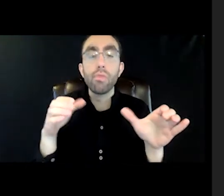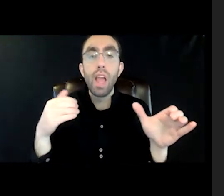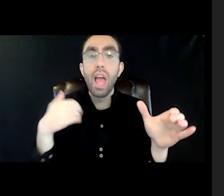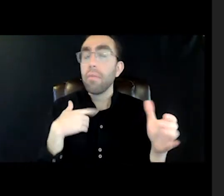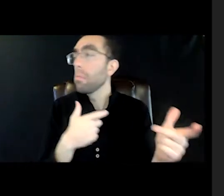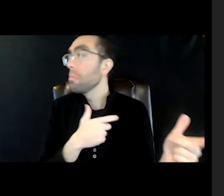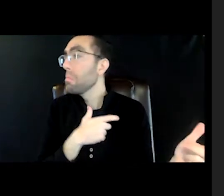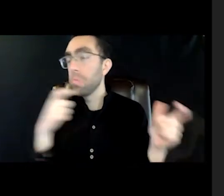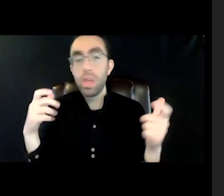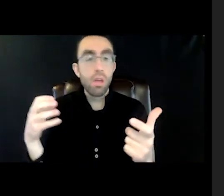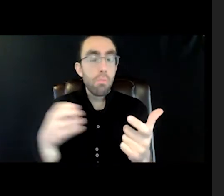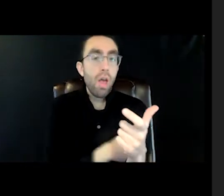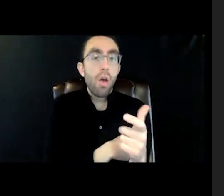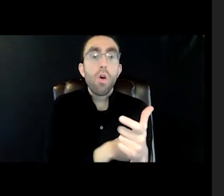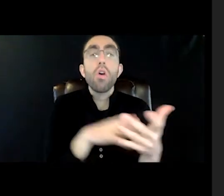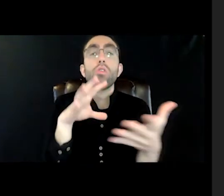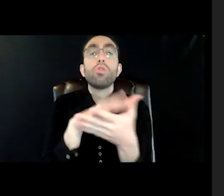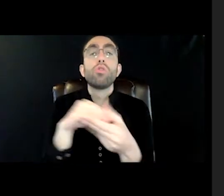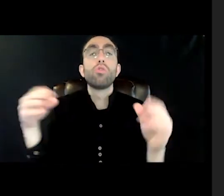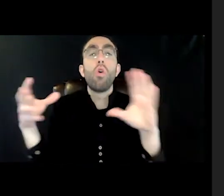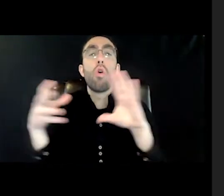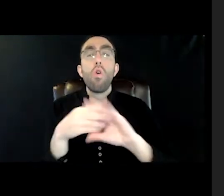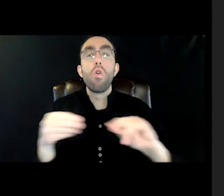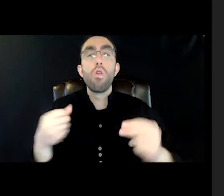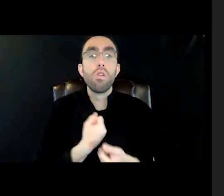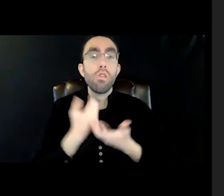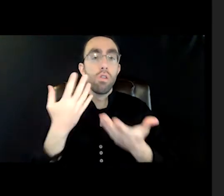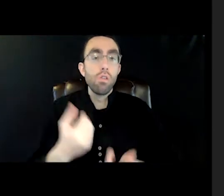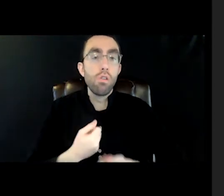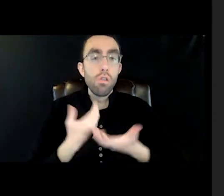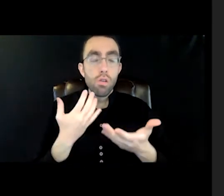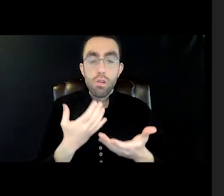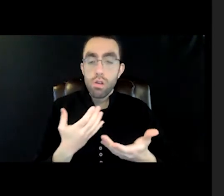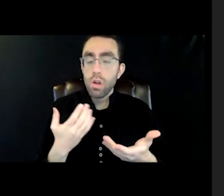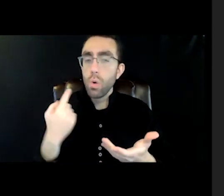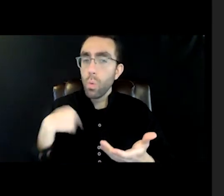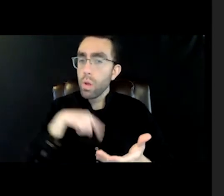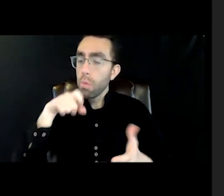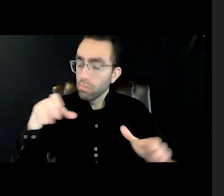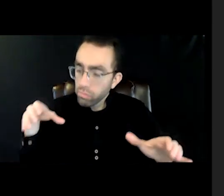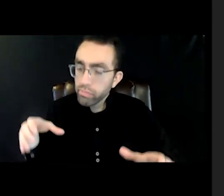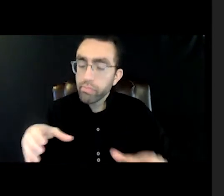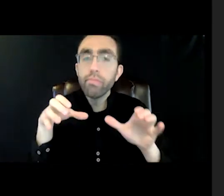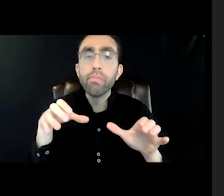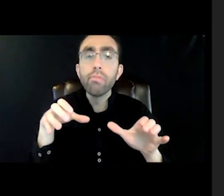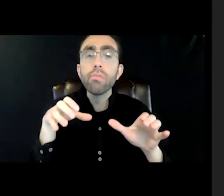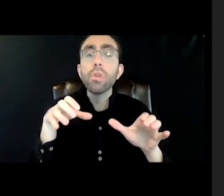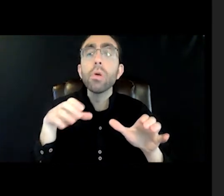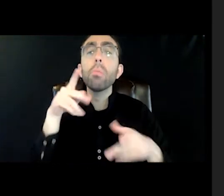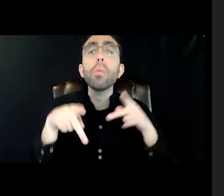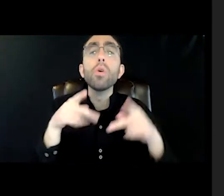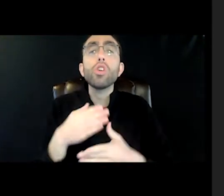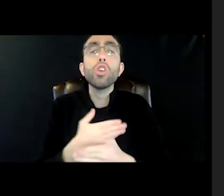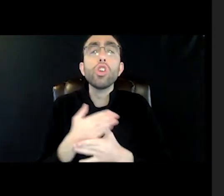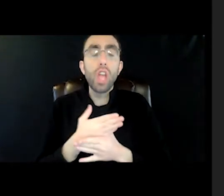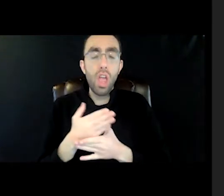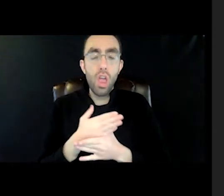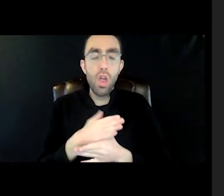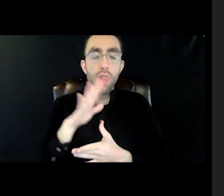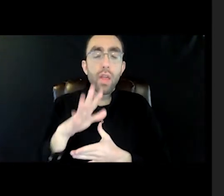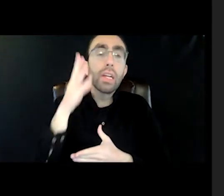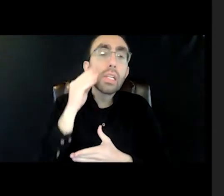collective storytelling and cultivating a culture of empowerment to share our own stories with this crisis in order to bring attention